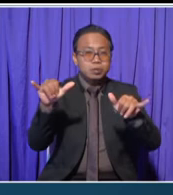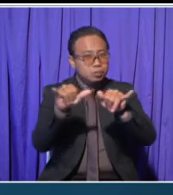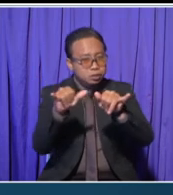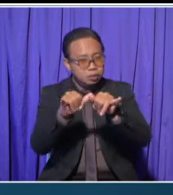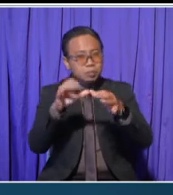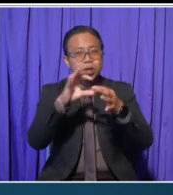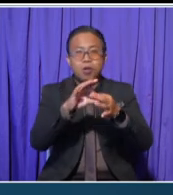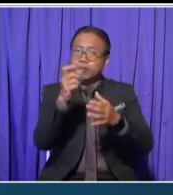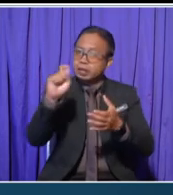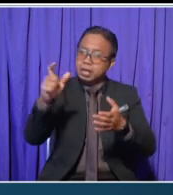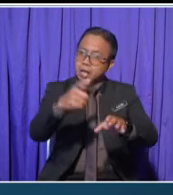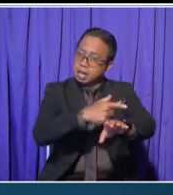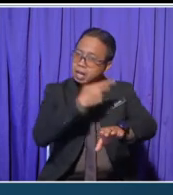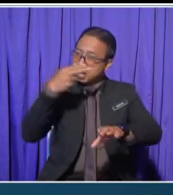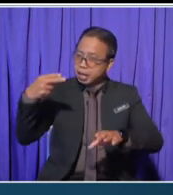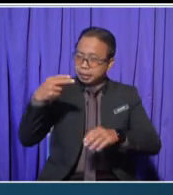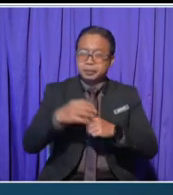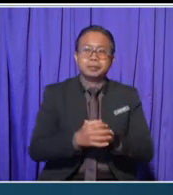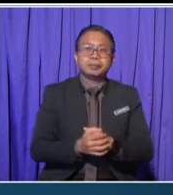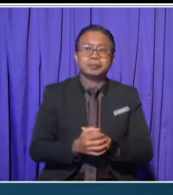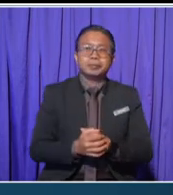the length.